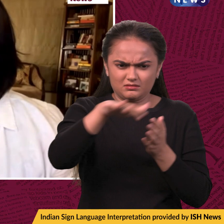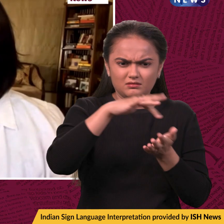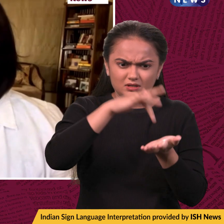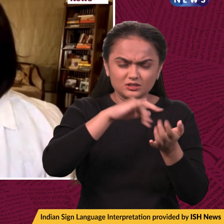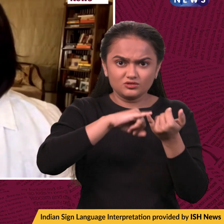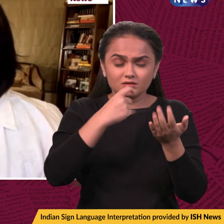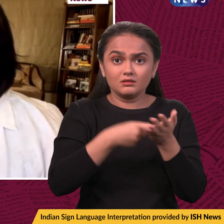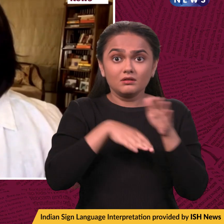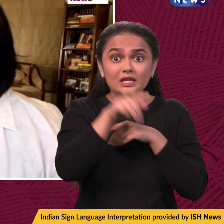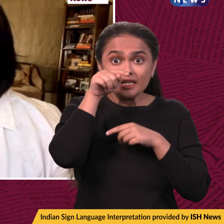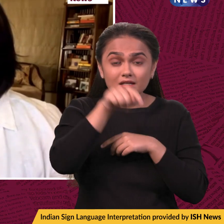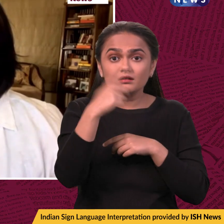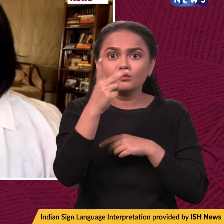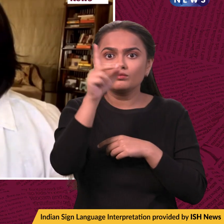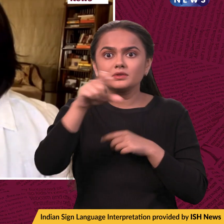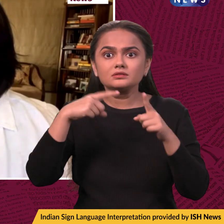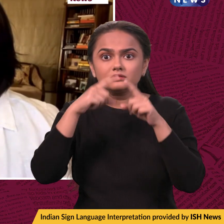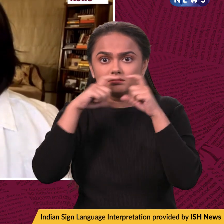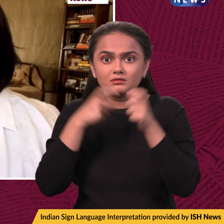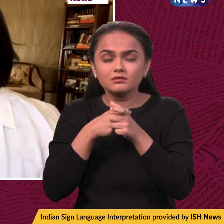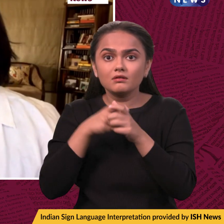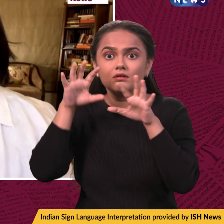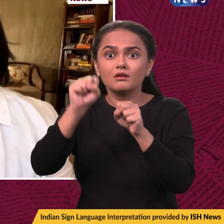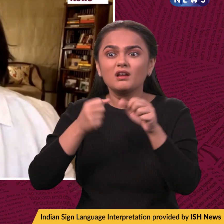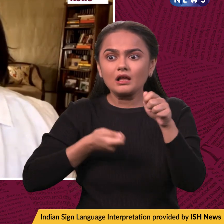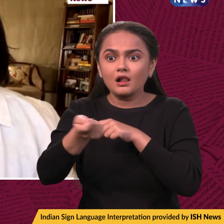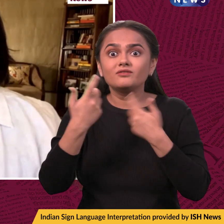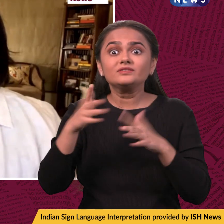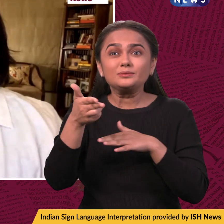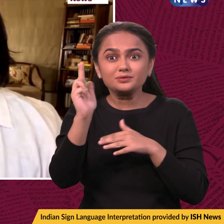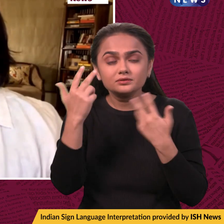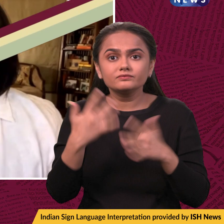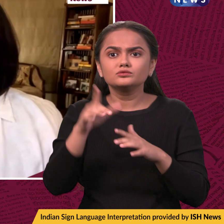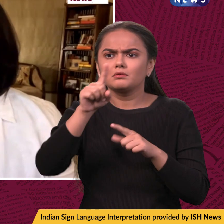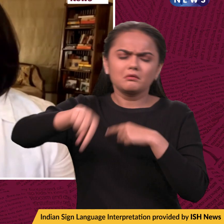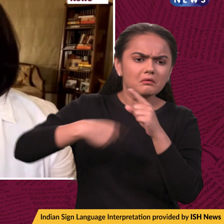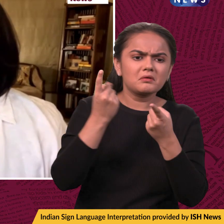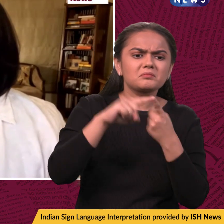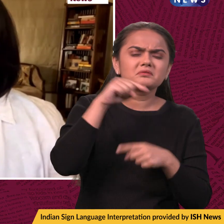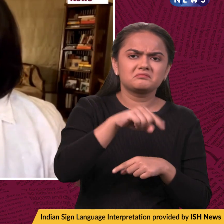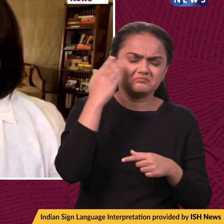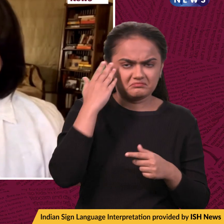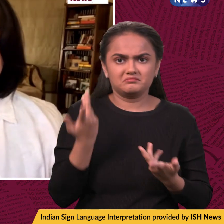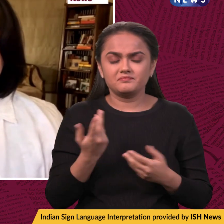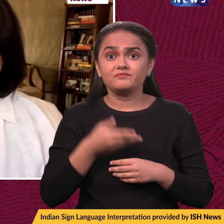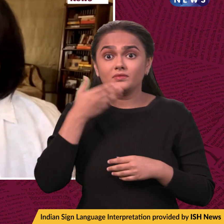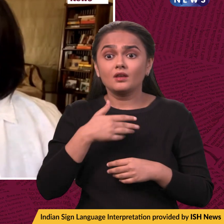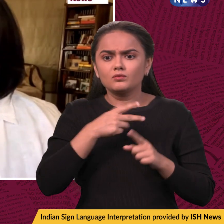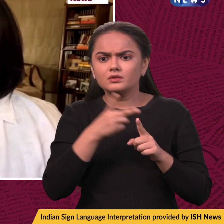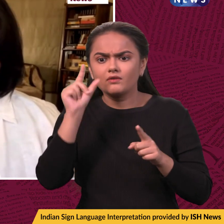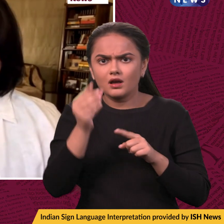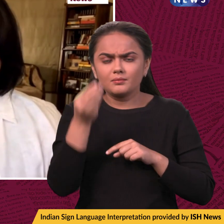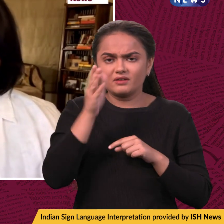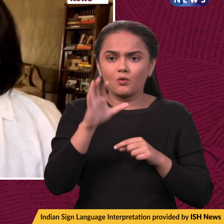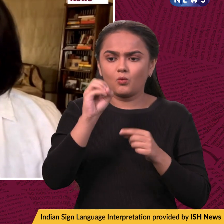Srinagar. Earlier today, 2 terrorists were killed in an encounter with security forces in Srinagar as well. Various updates on the